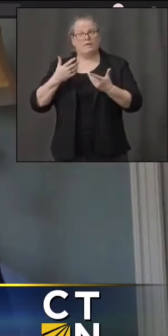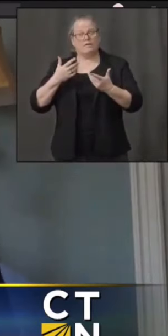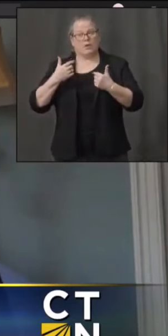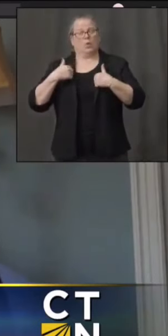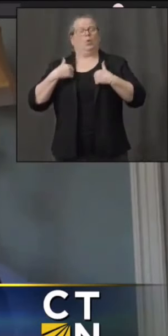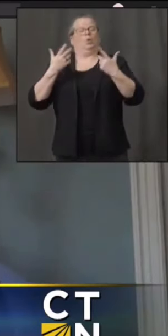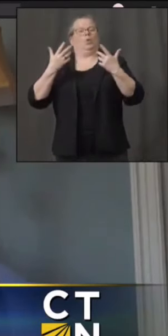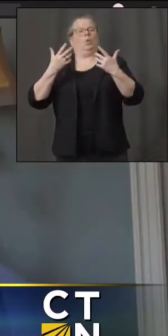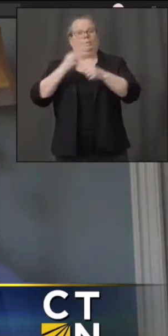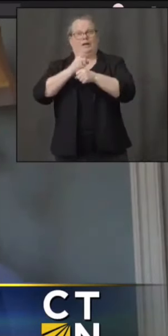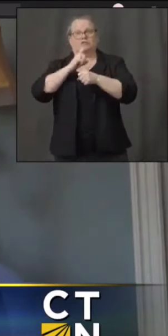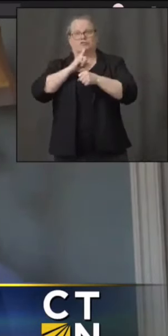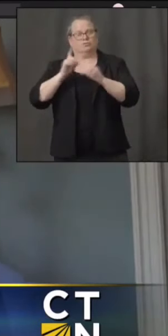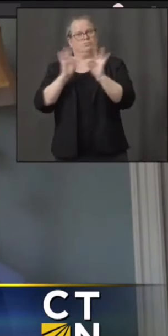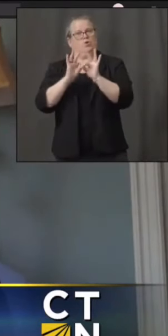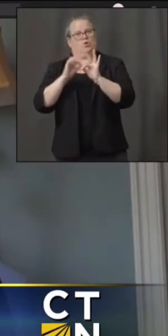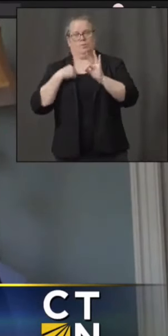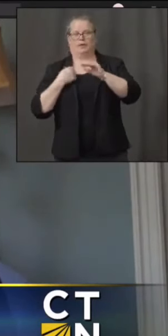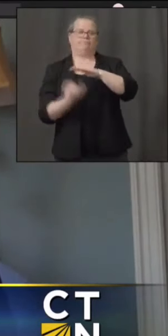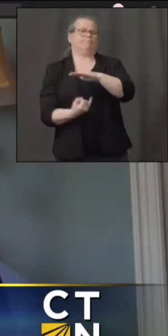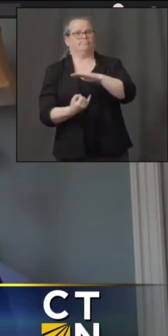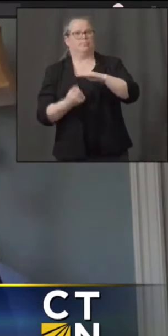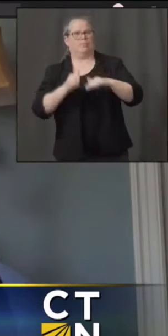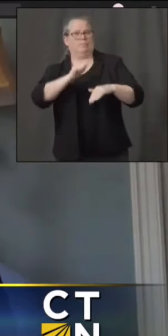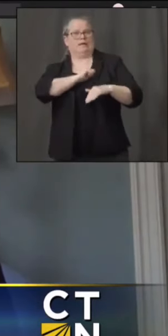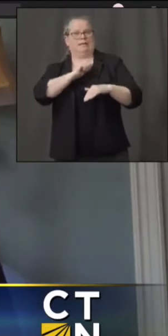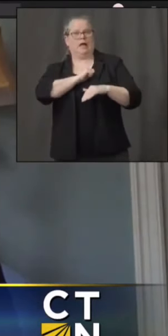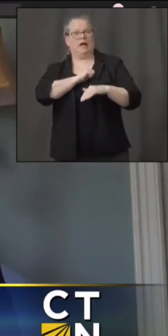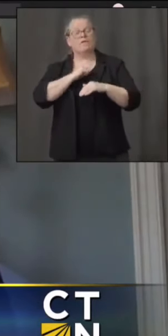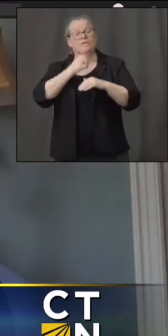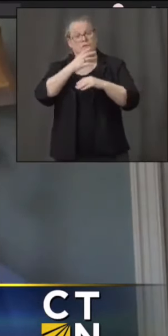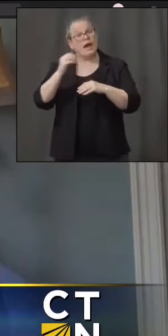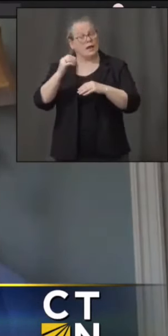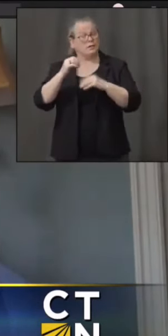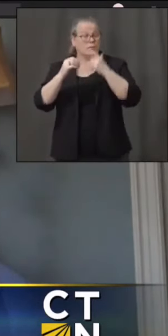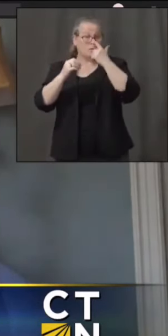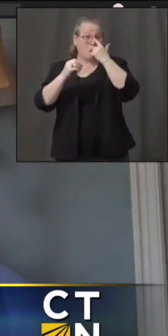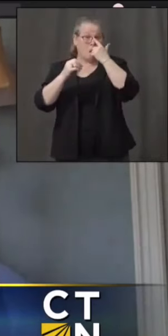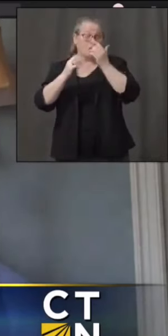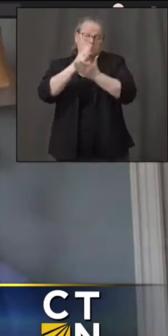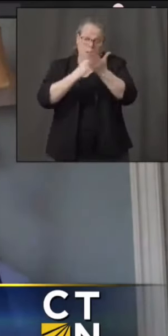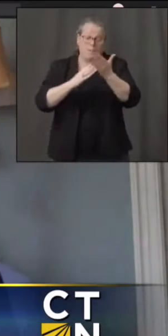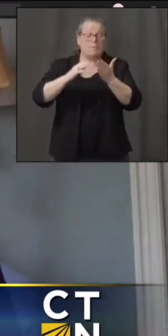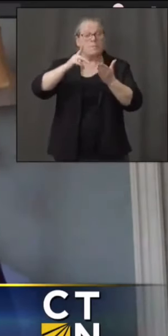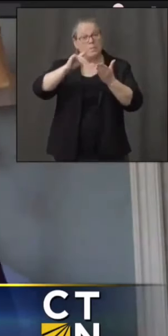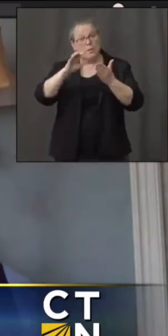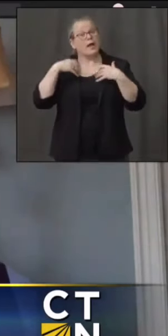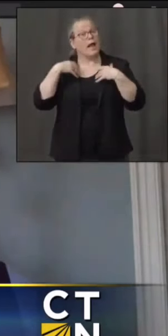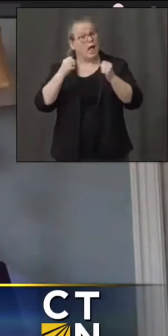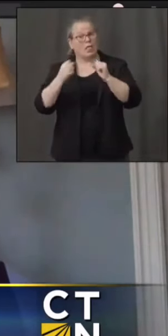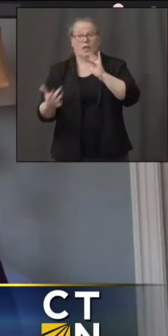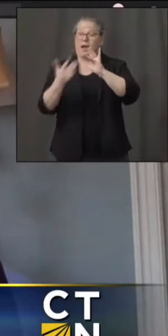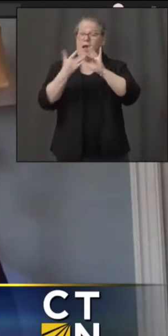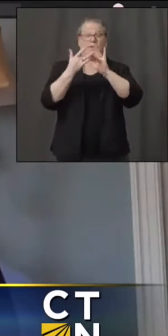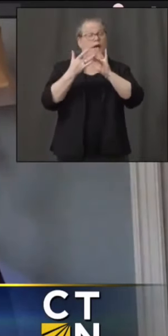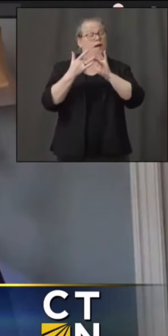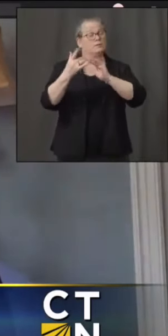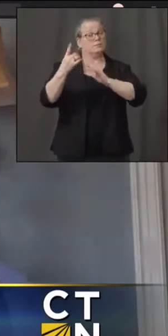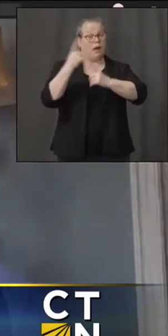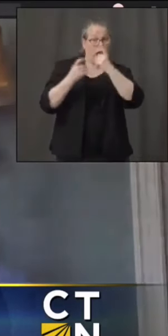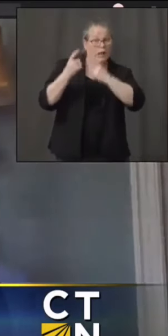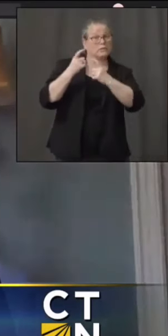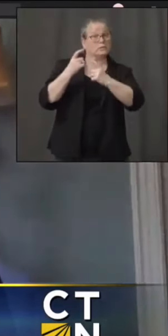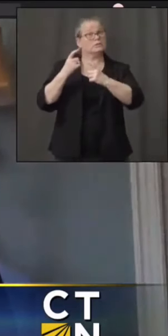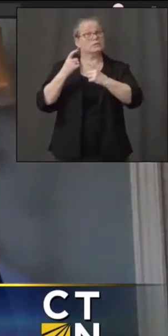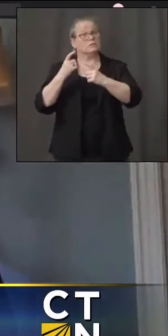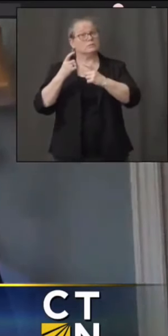home. And there has been contact tracing going on, identifying contacts and asking them to stay at home. I think the vast